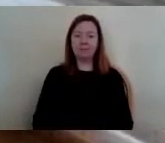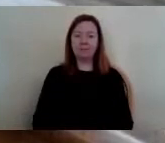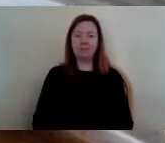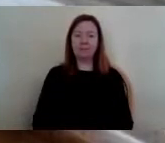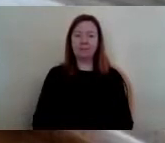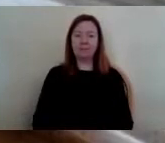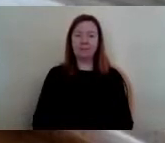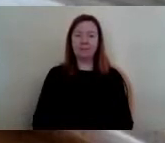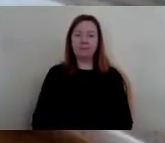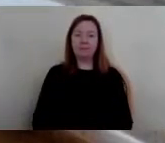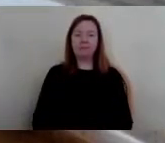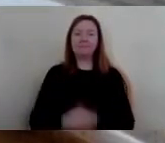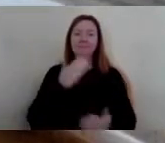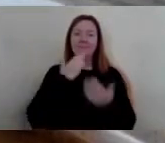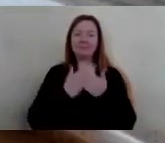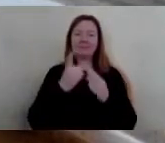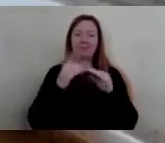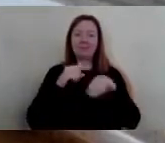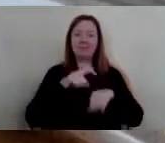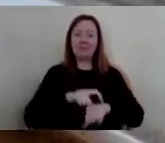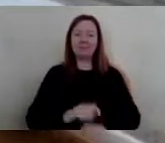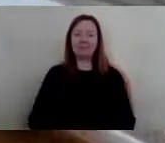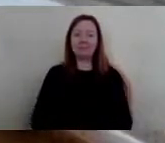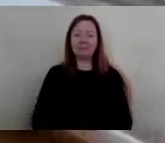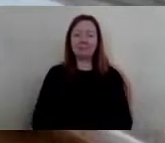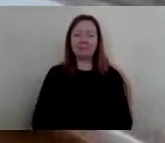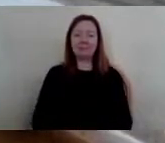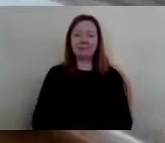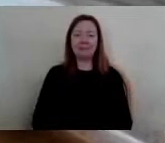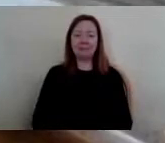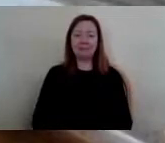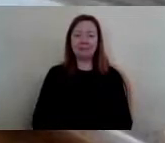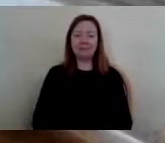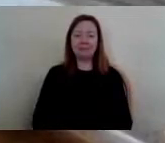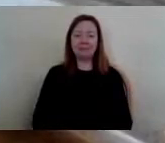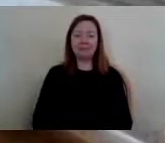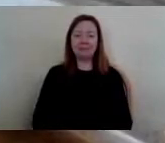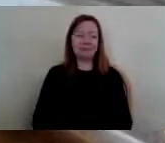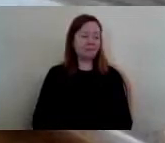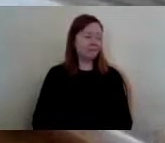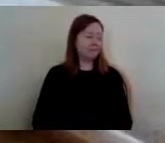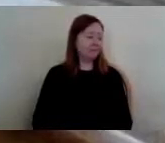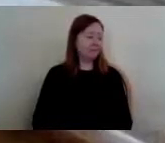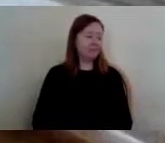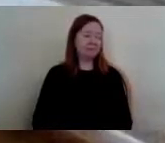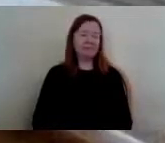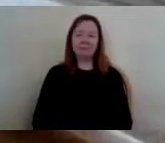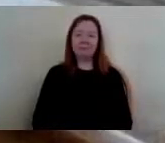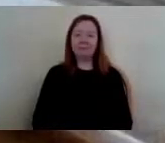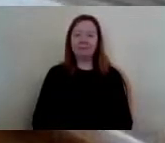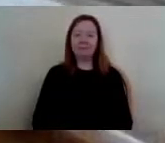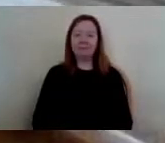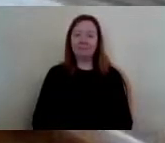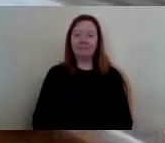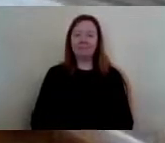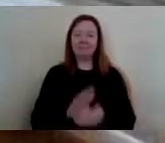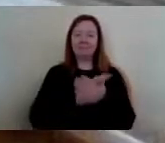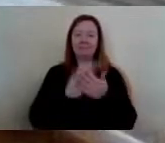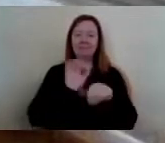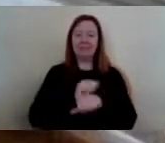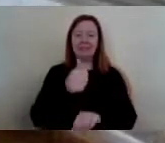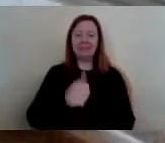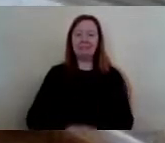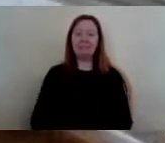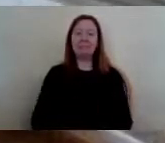back down. Good, one more time. Here's up, and press, and back down. Nice job. All